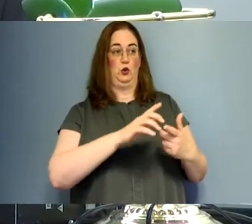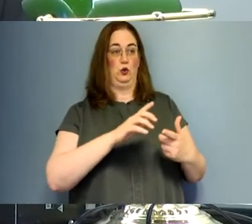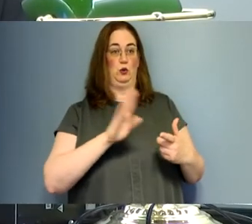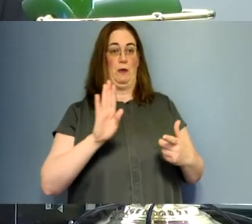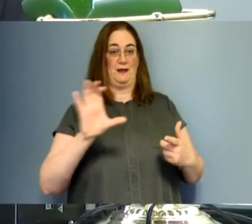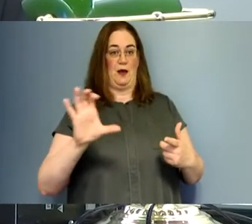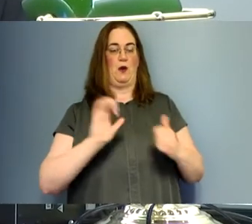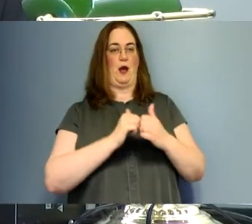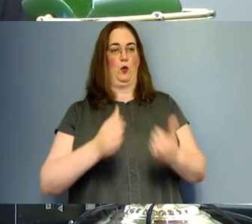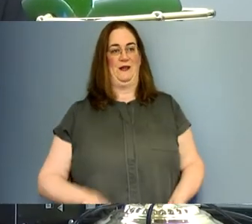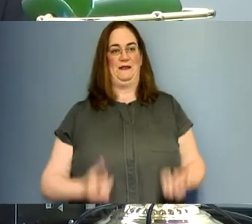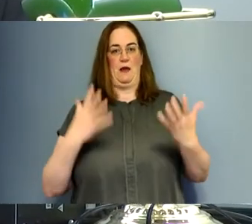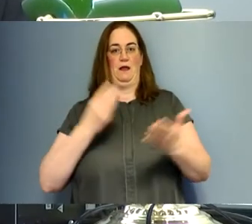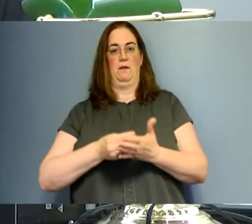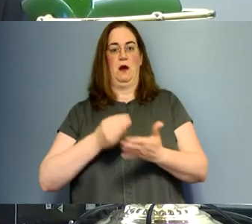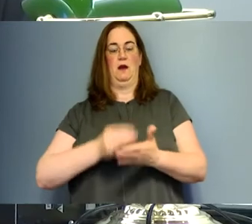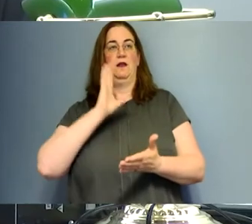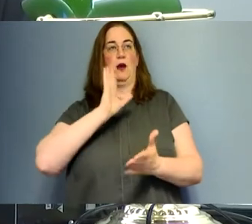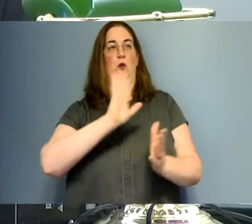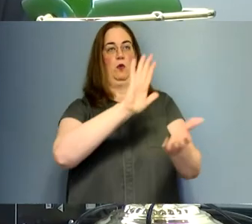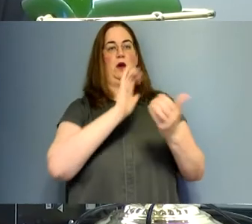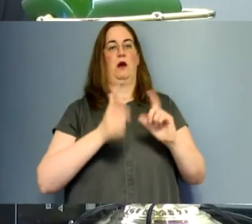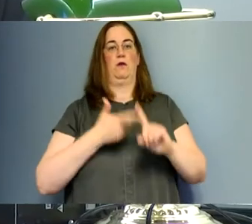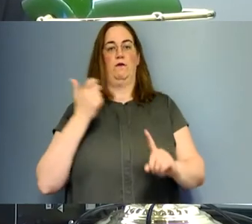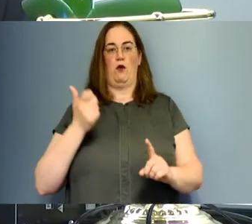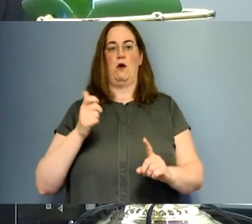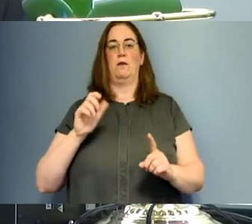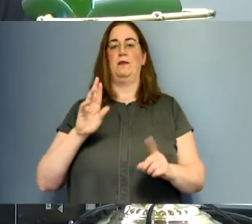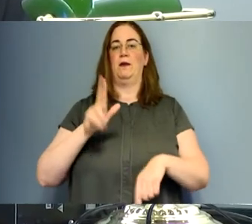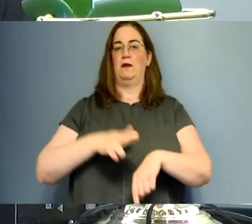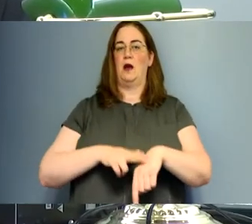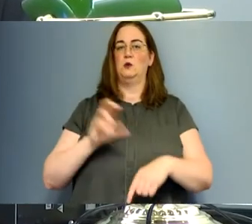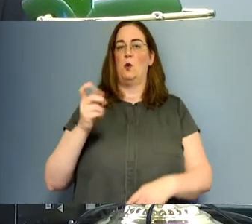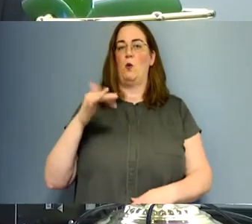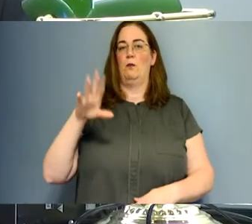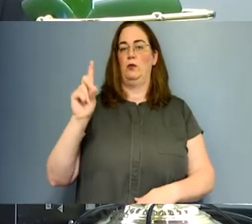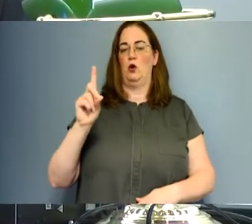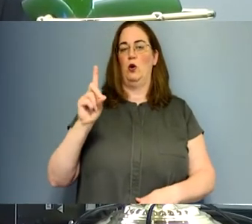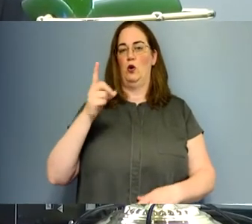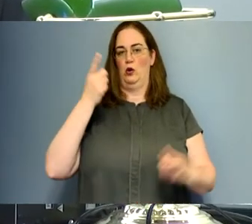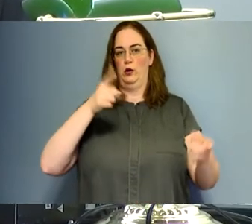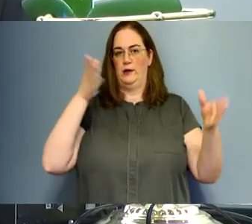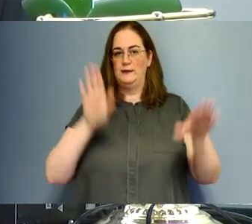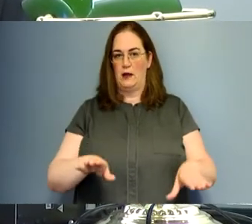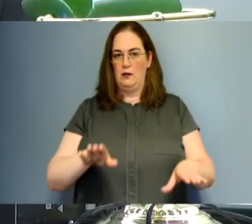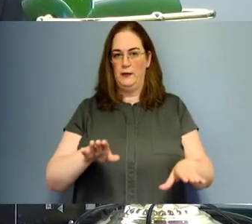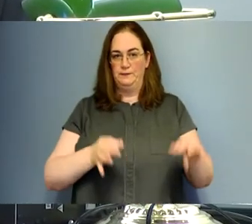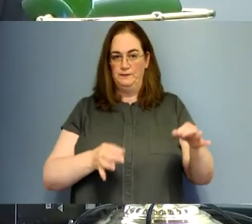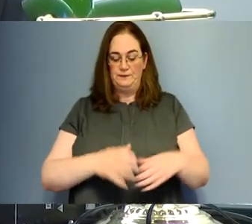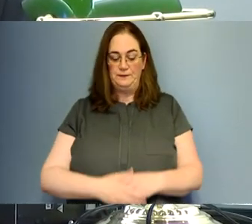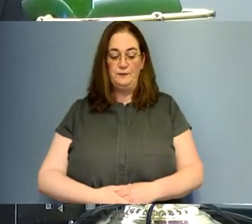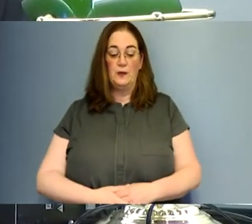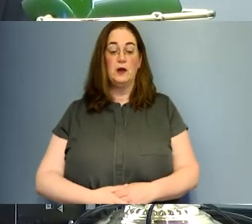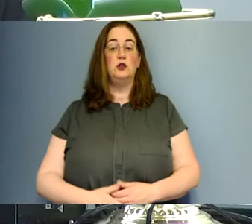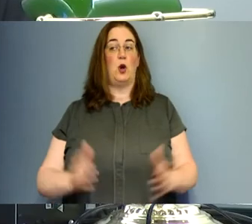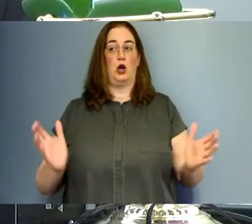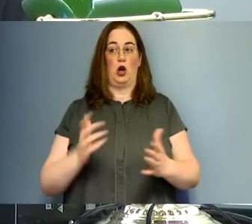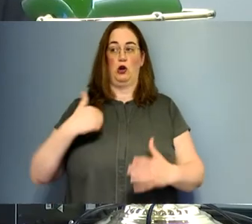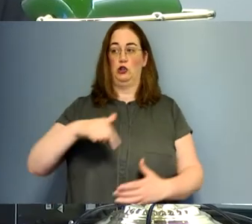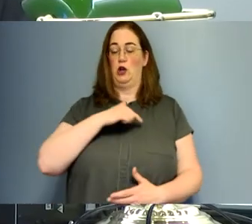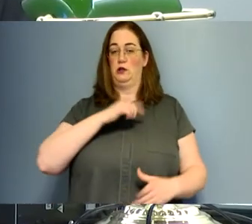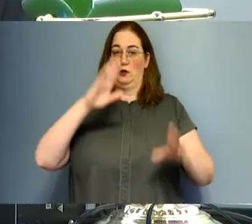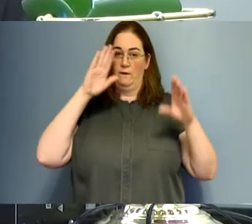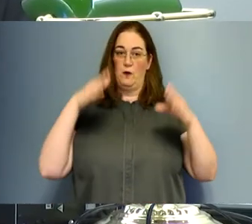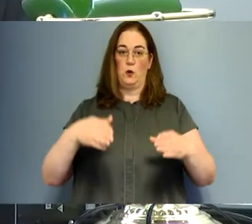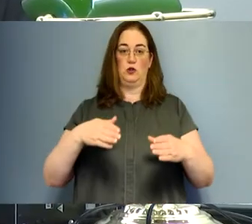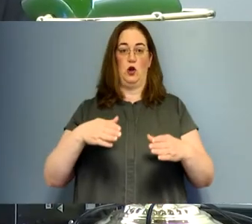funding that's going to be coming to us through the National Opioid Settlement. So I would encourage us to start focusing on the issues